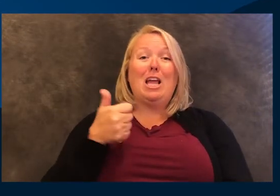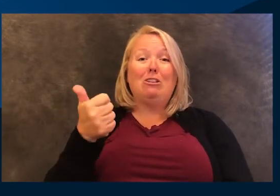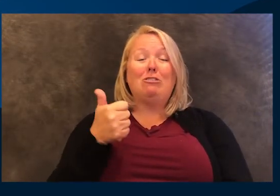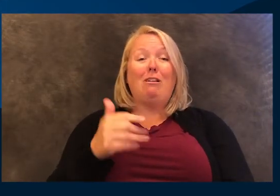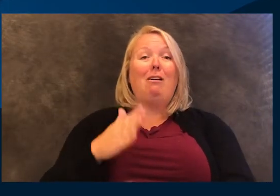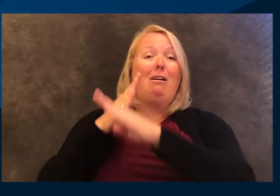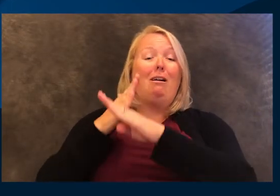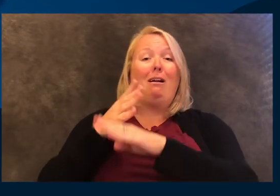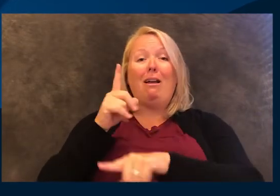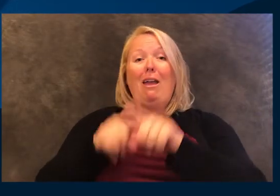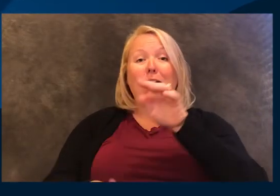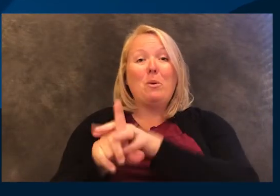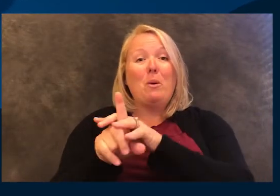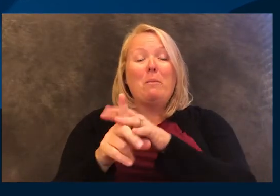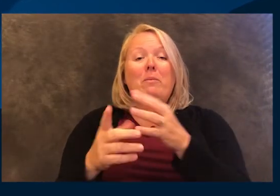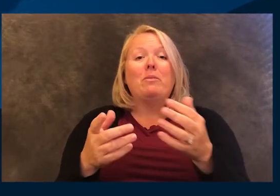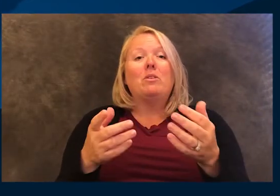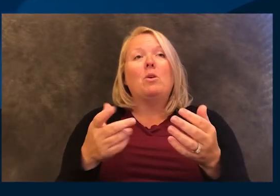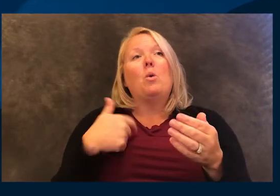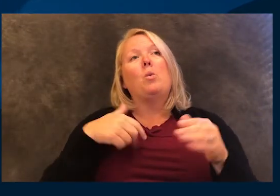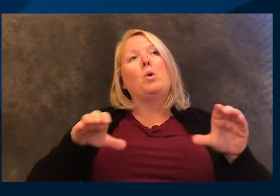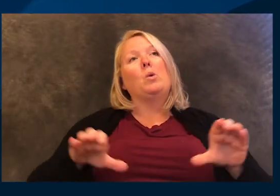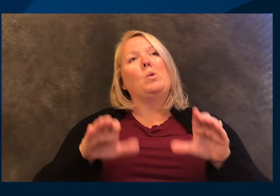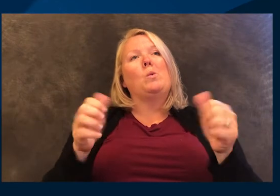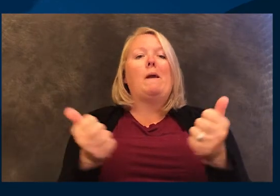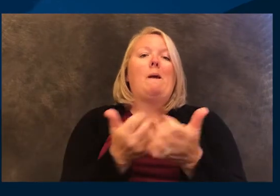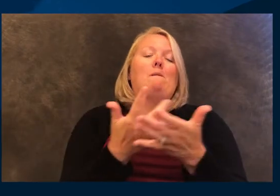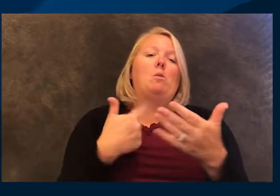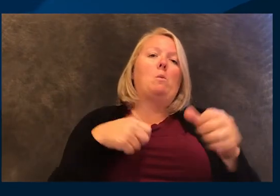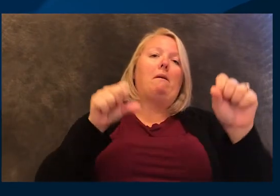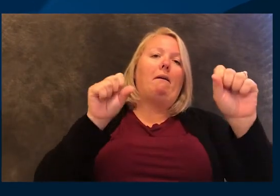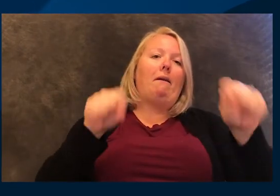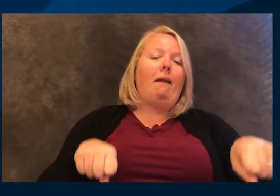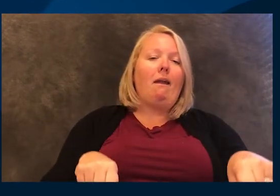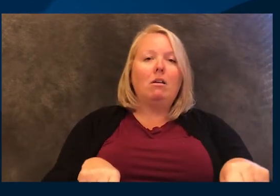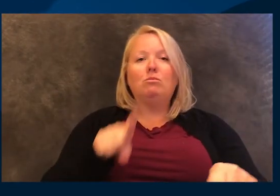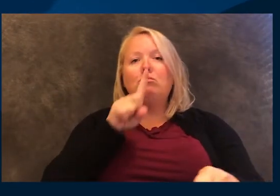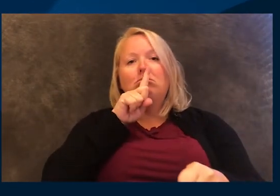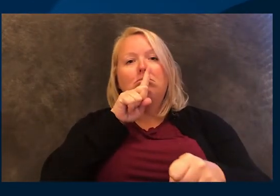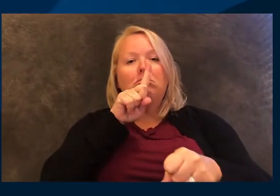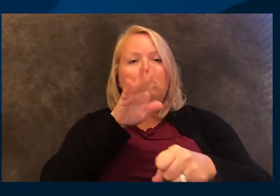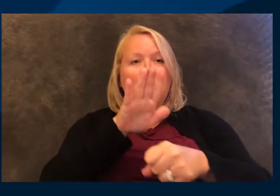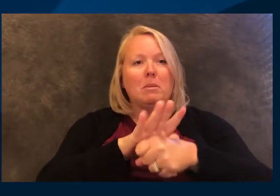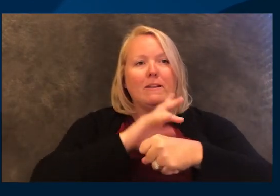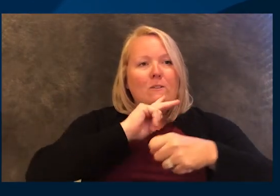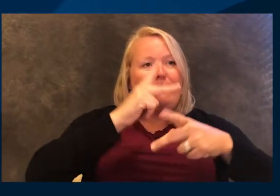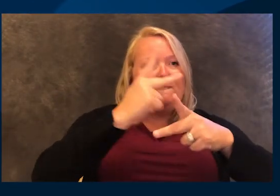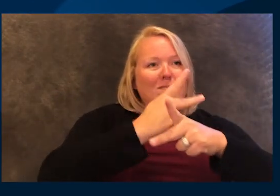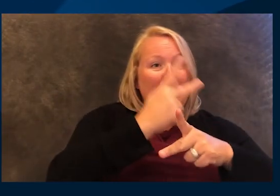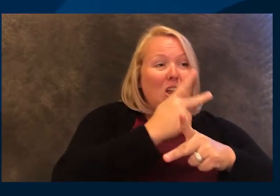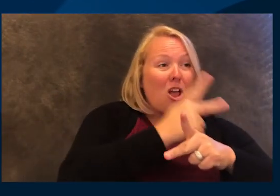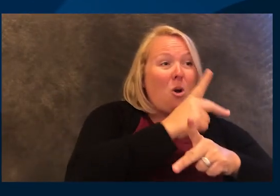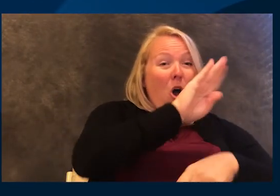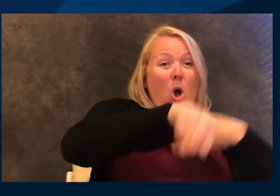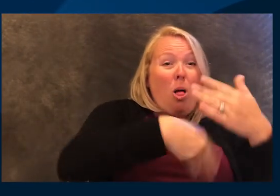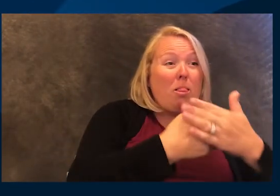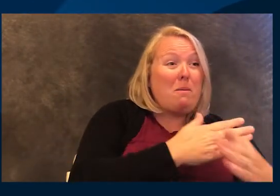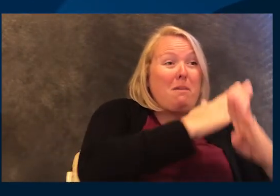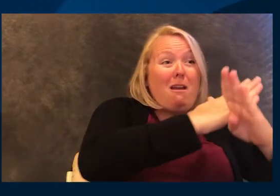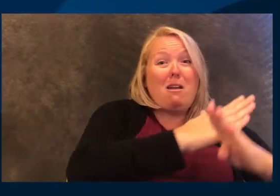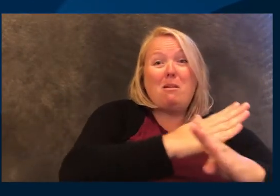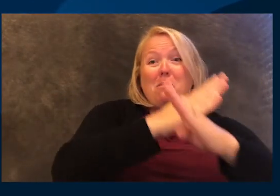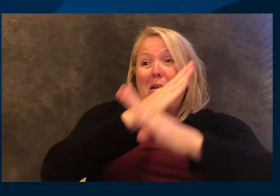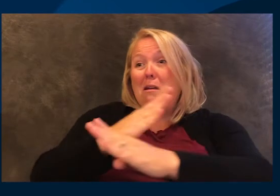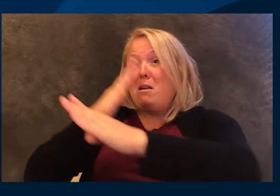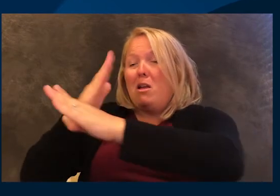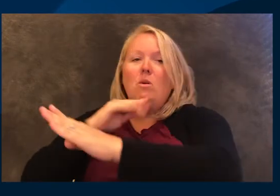way. So we're doing everything we can and are deeply committed to breaking down every one of these barriers and give everybody